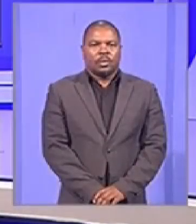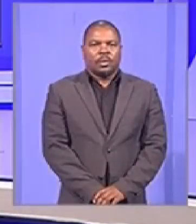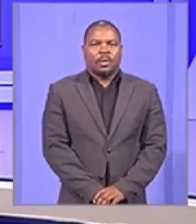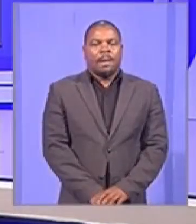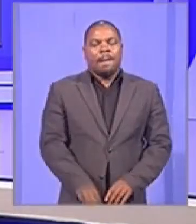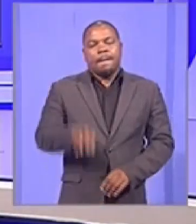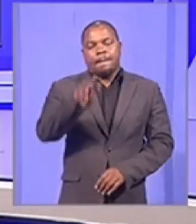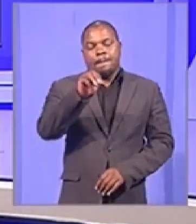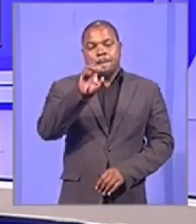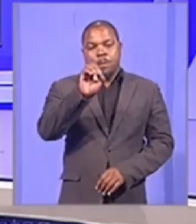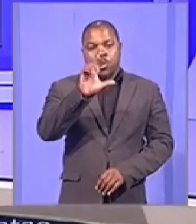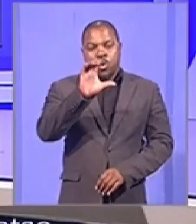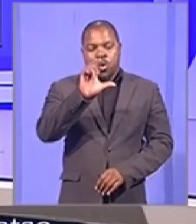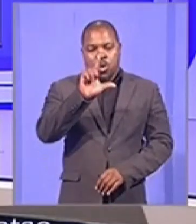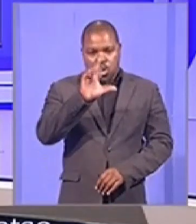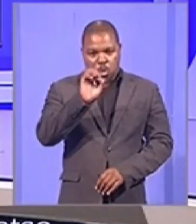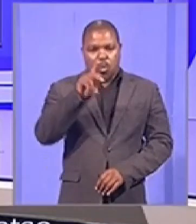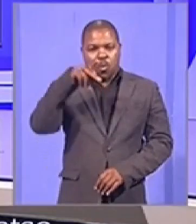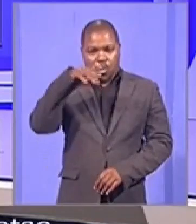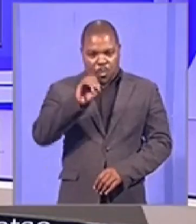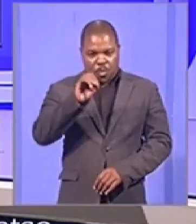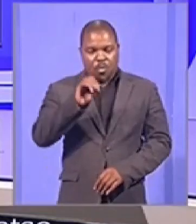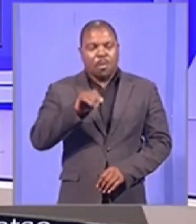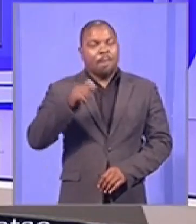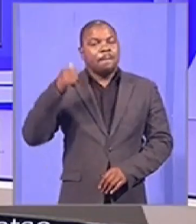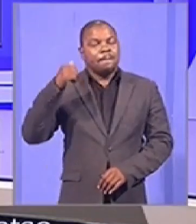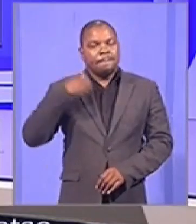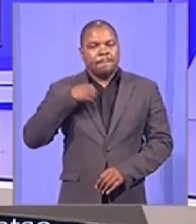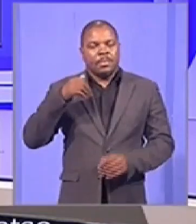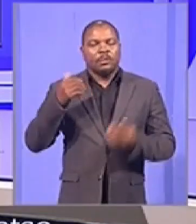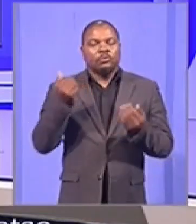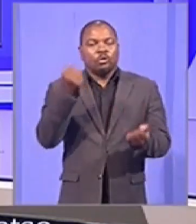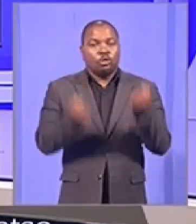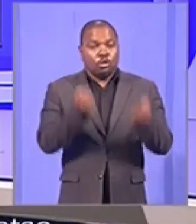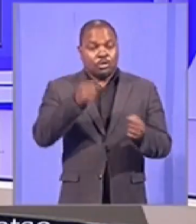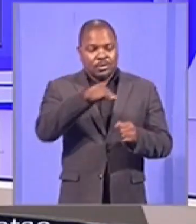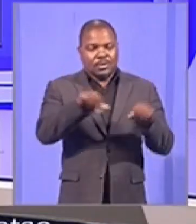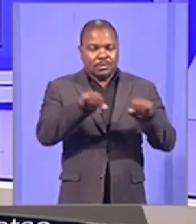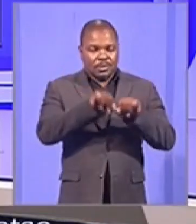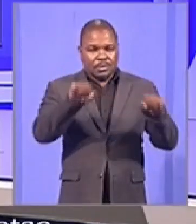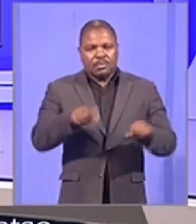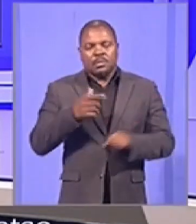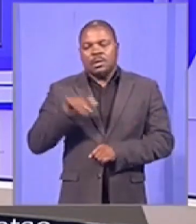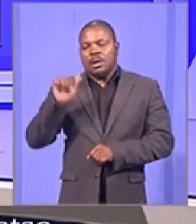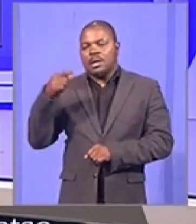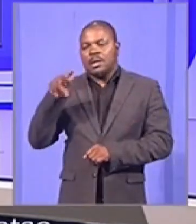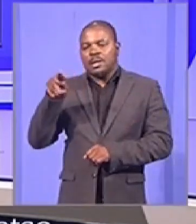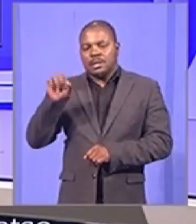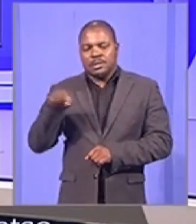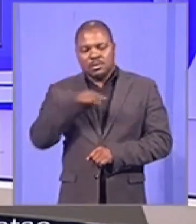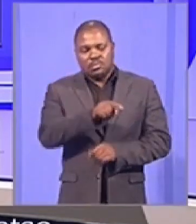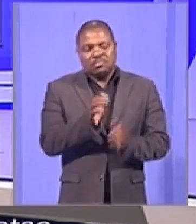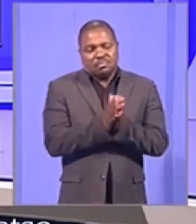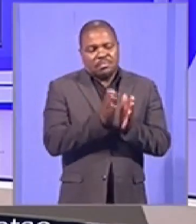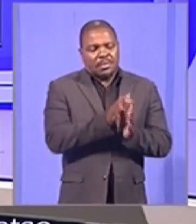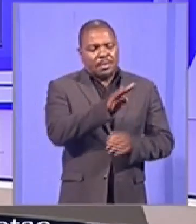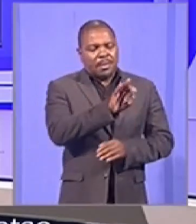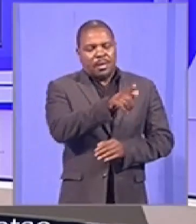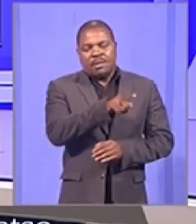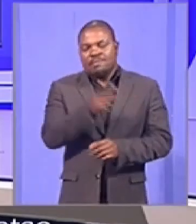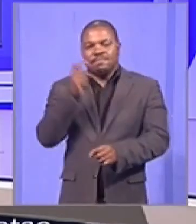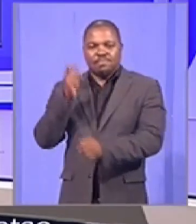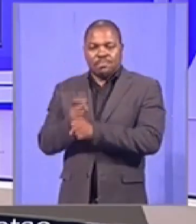Kgotlatshekelo ya magistrata wa Molopo kwa Mahikeng e ganne go neela Agnes Setswana yo latofadiwang ka polao ya setlogolo sa